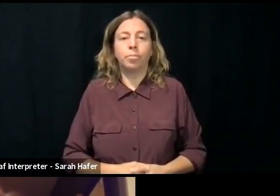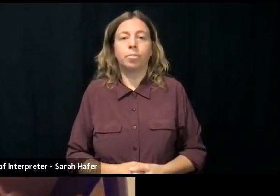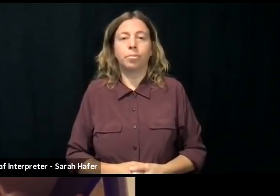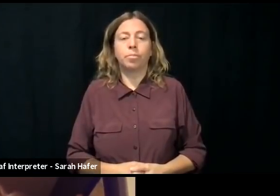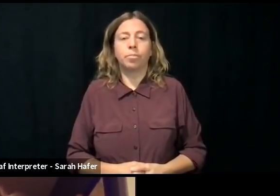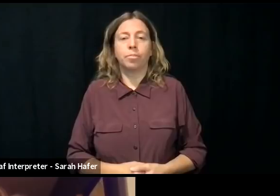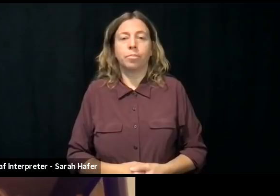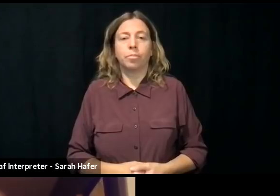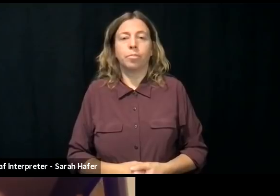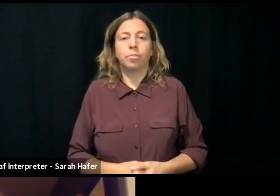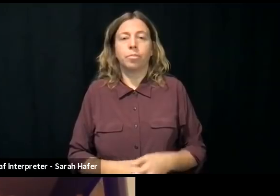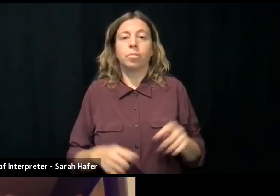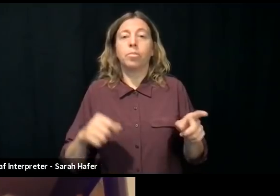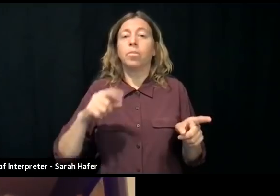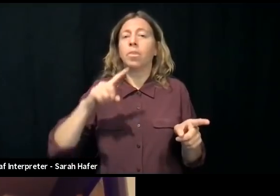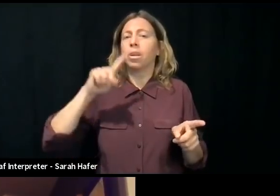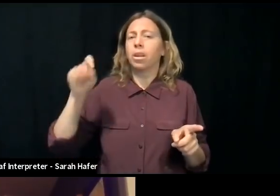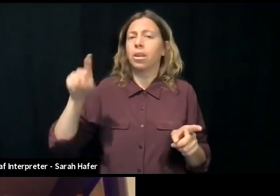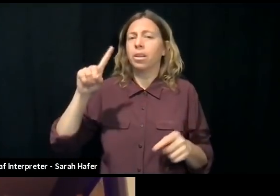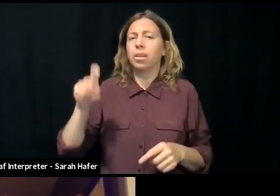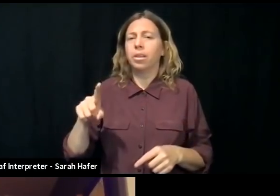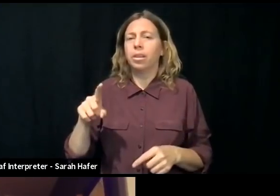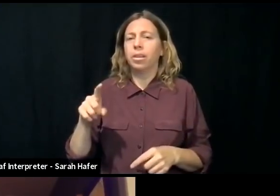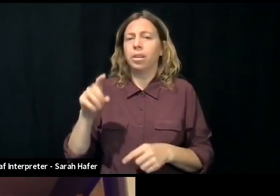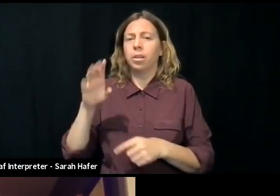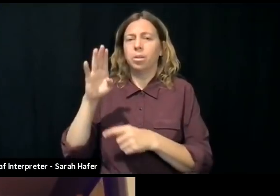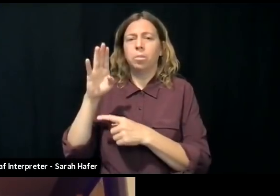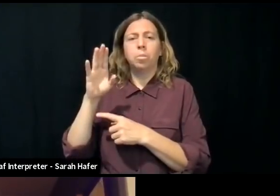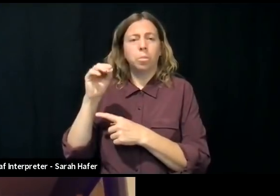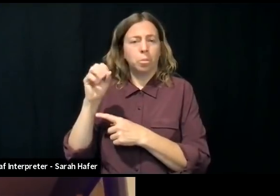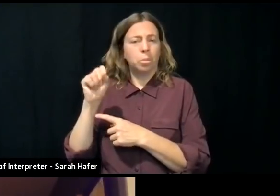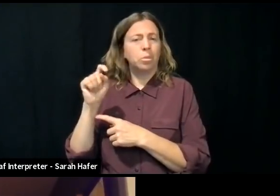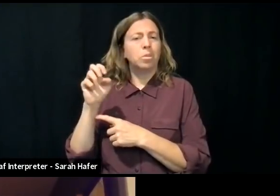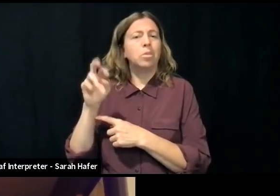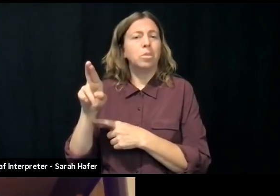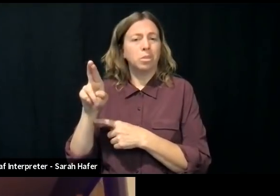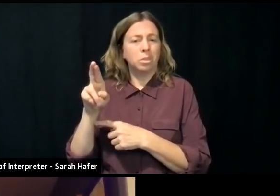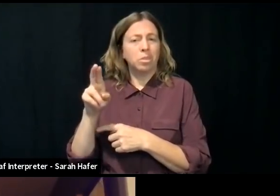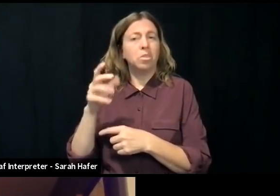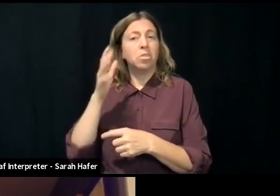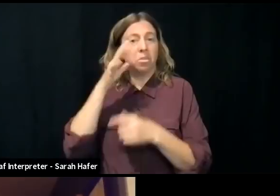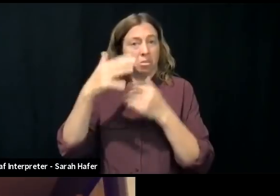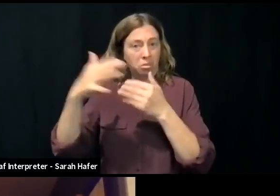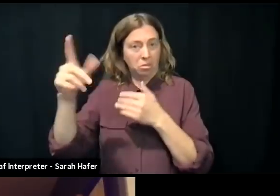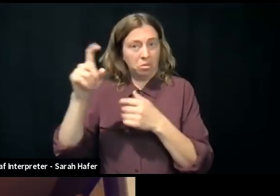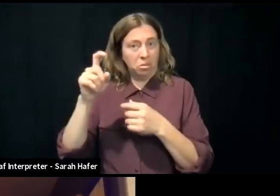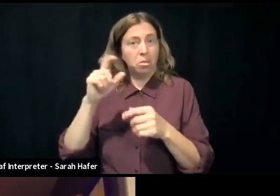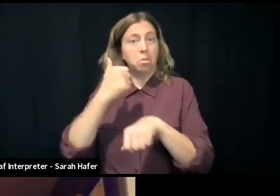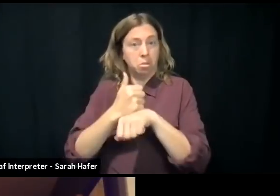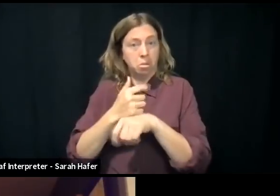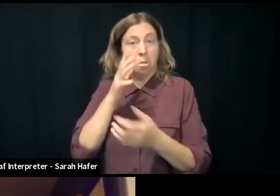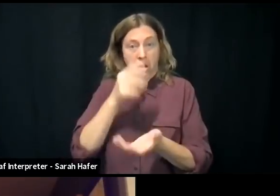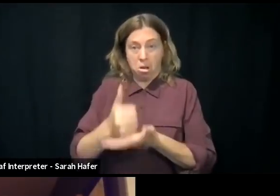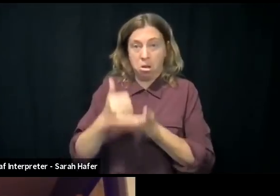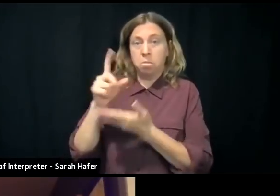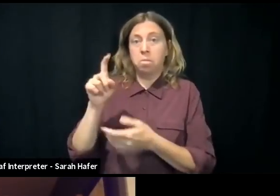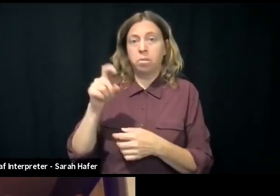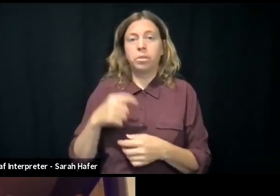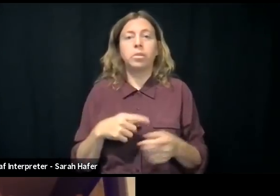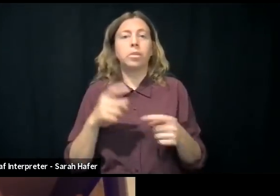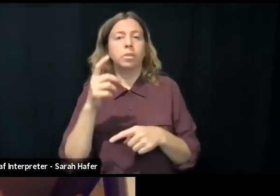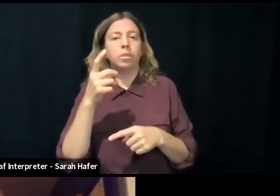Well, I would imagine that we will be getting a booster at least every year, just like we do with the flu shot. I know